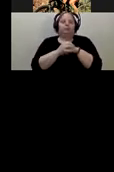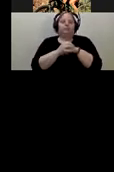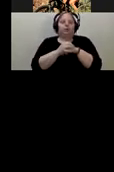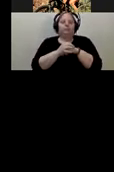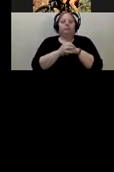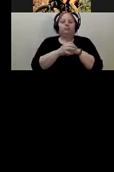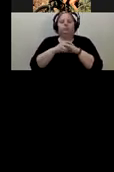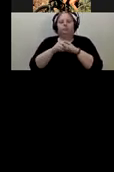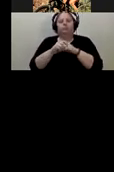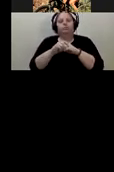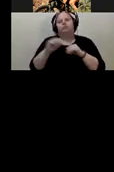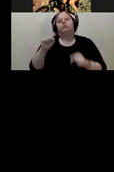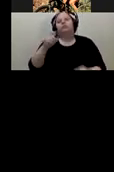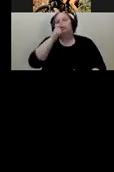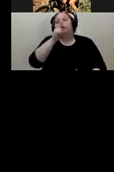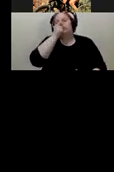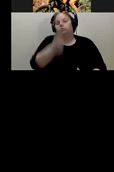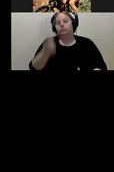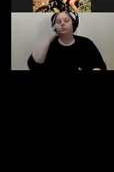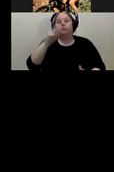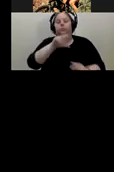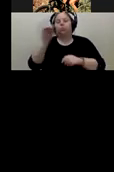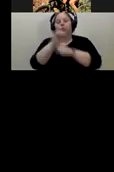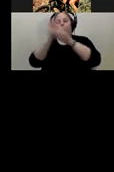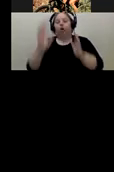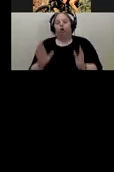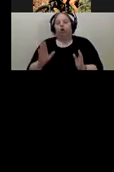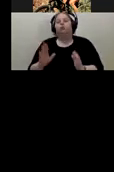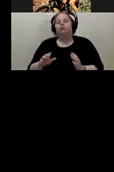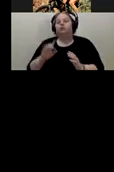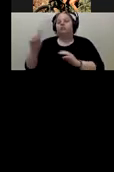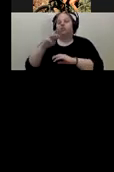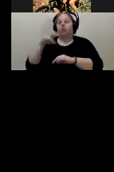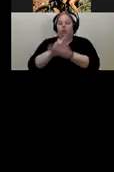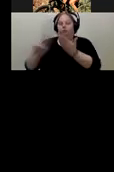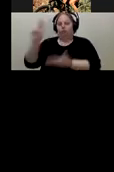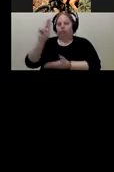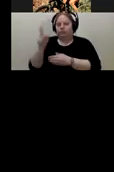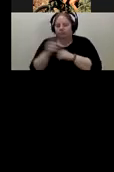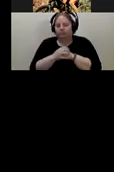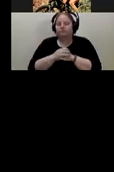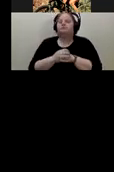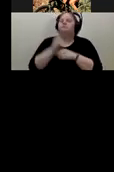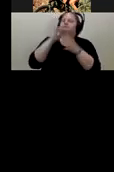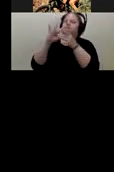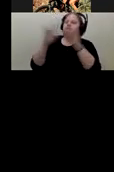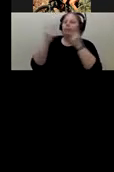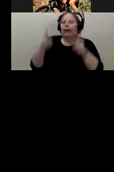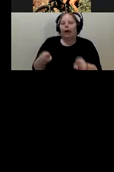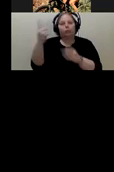It's interesting. One of my colleagues at George Washington University said that one of his students came